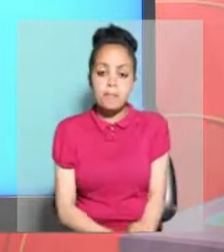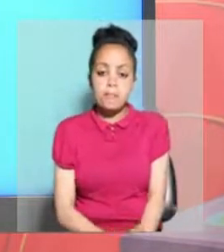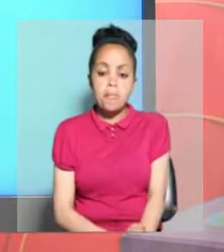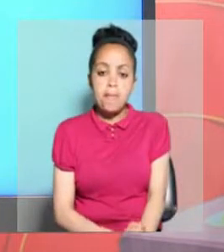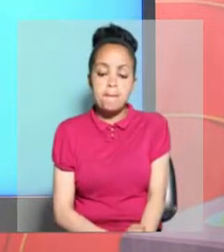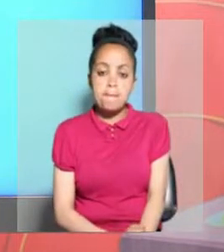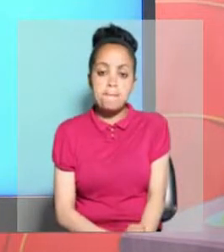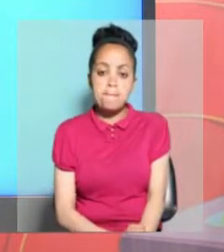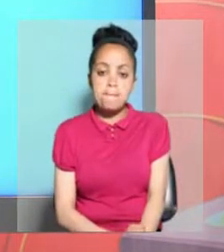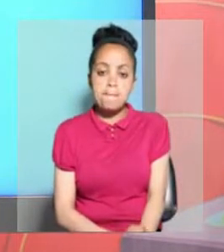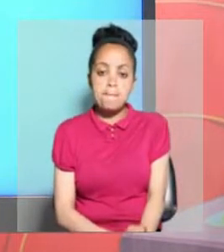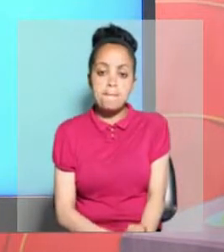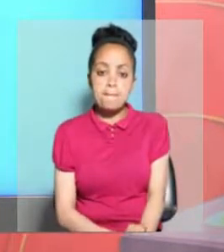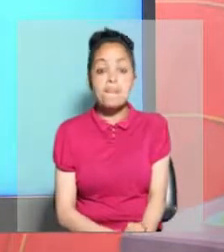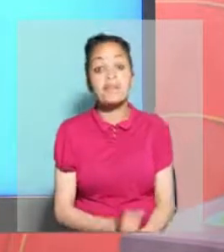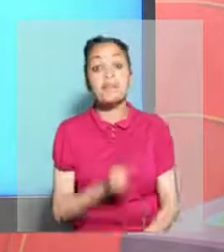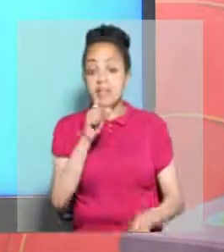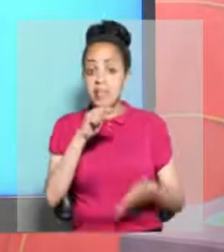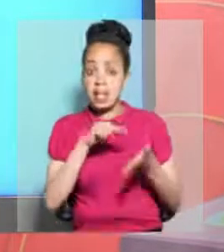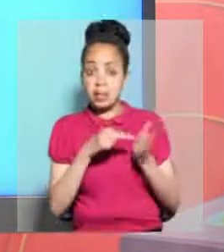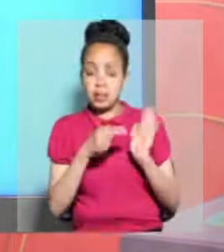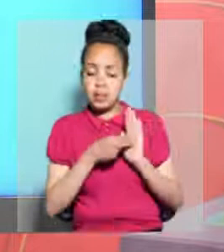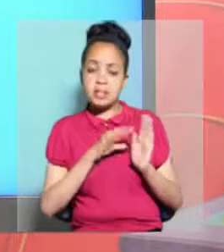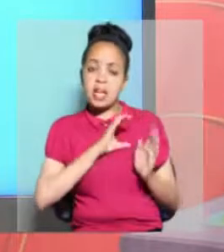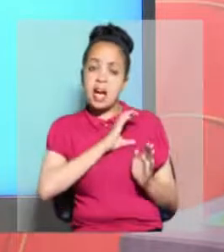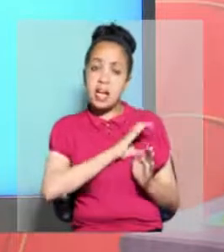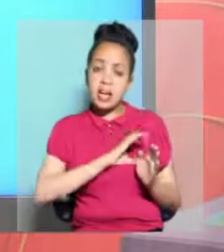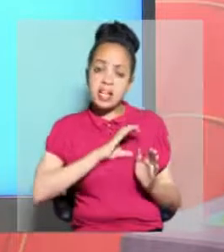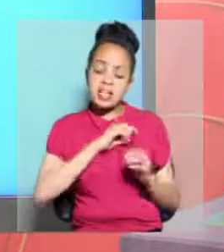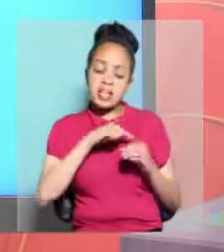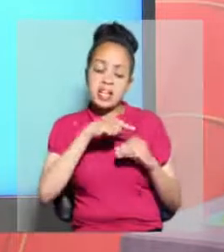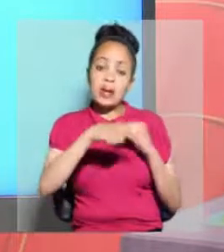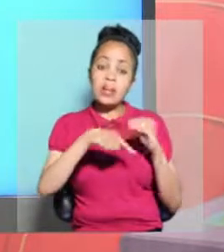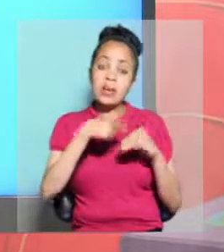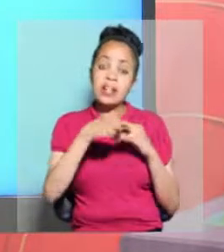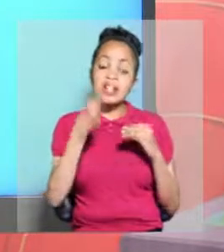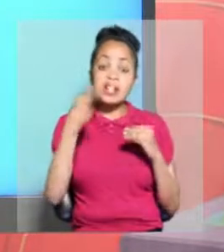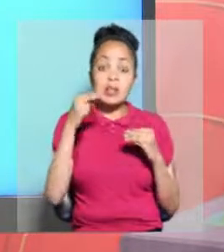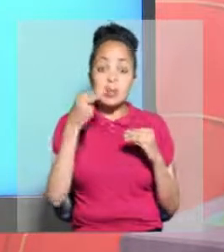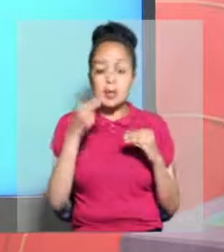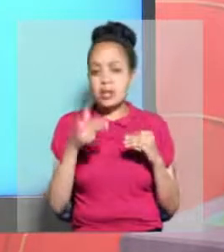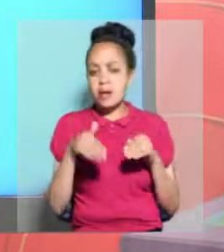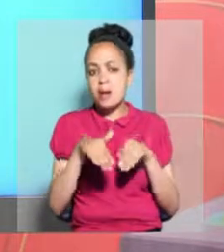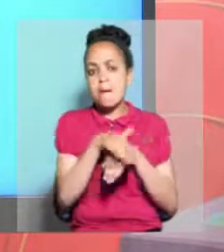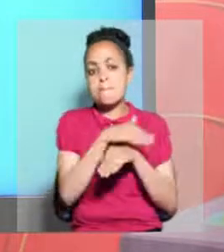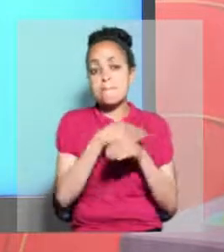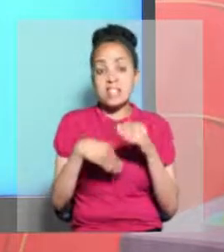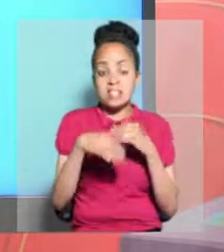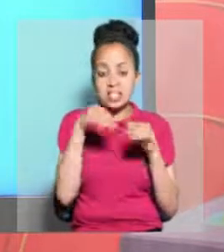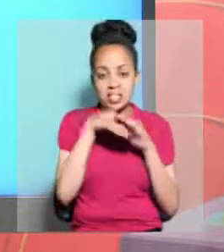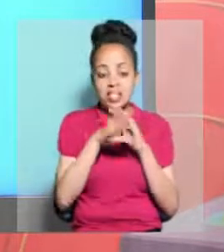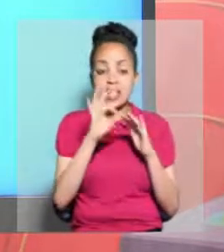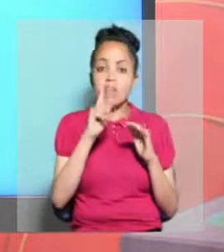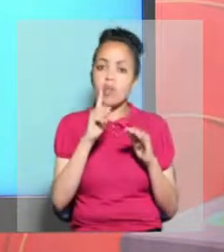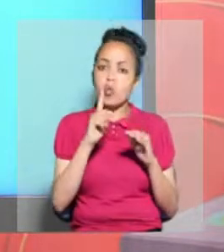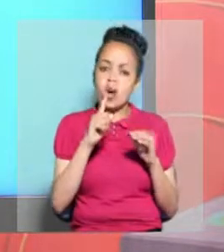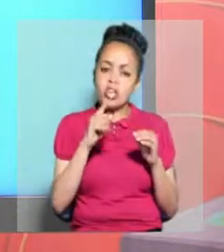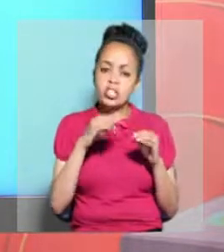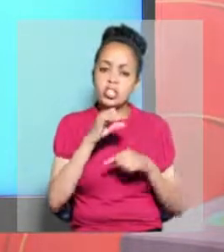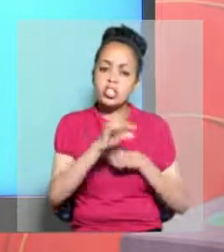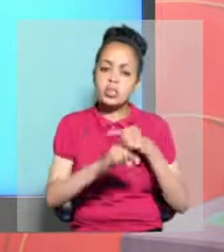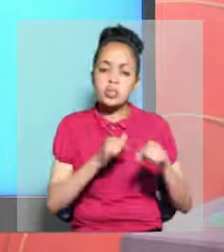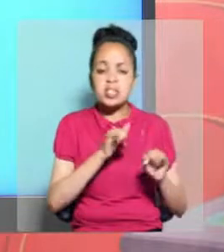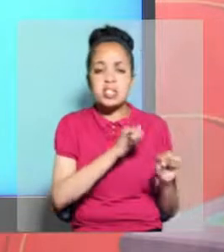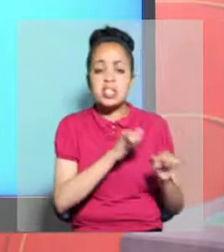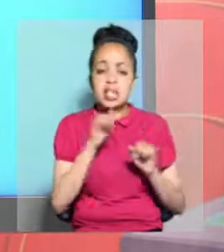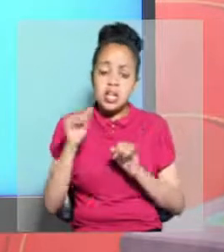here. Means the character of wrinkled green is masked in F1 generation. Just like that